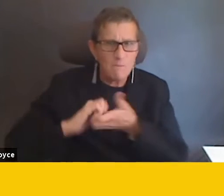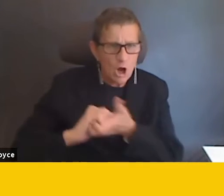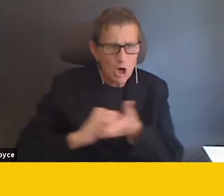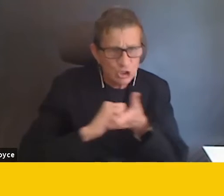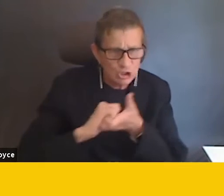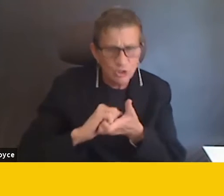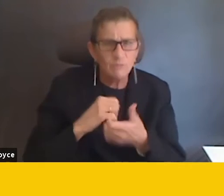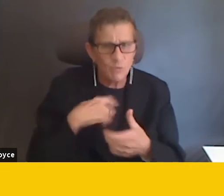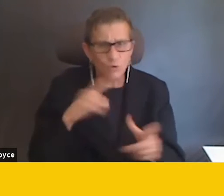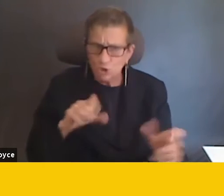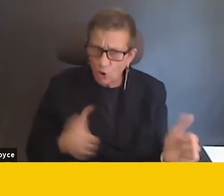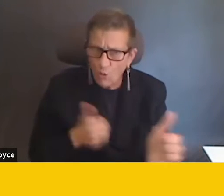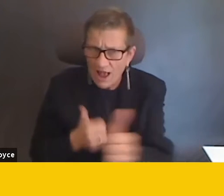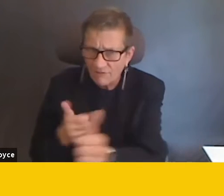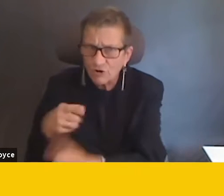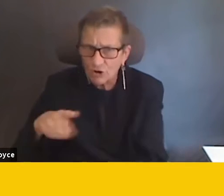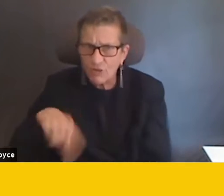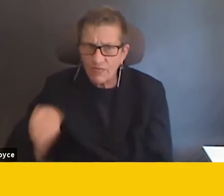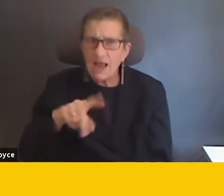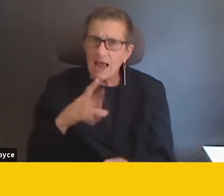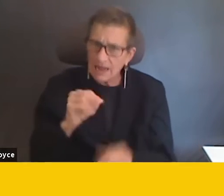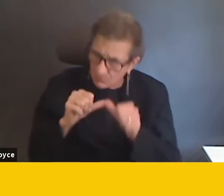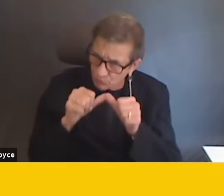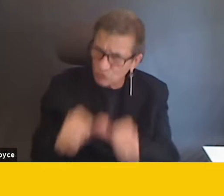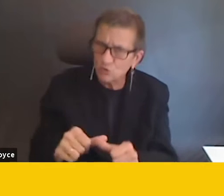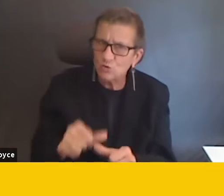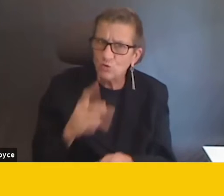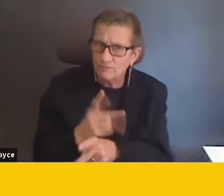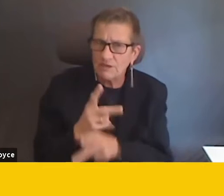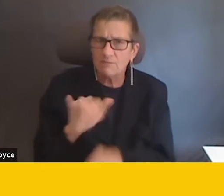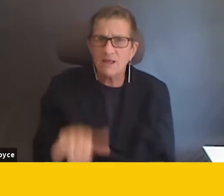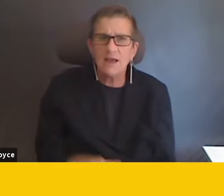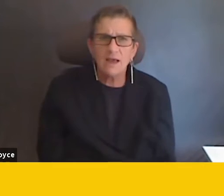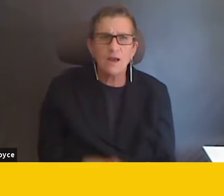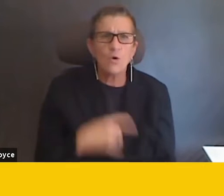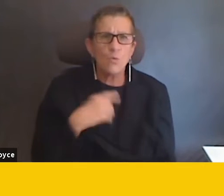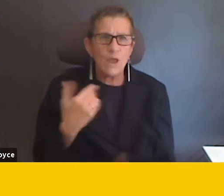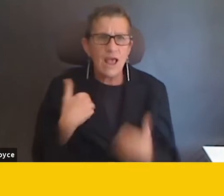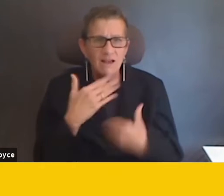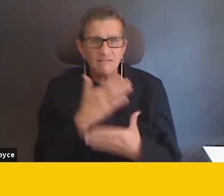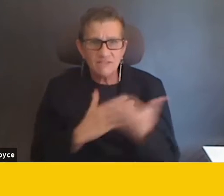after. I do believe that there's some inroads